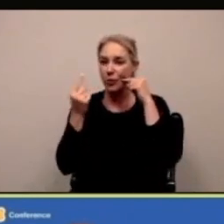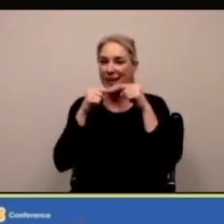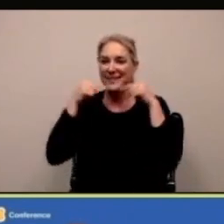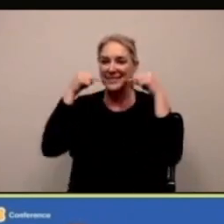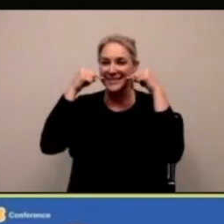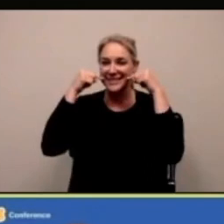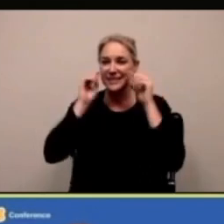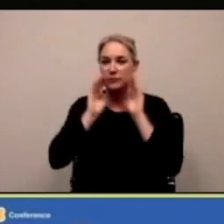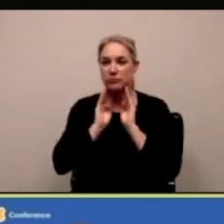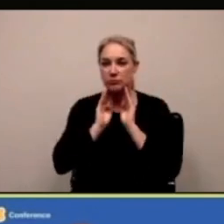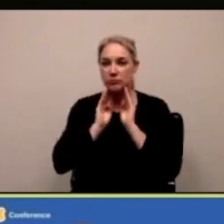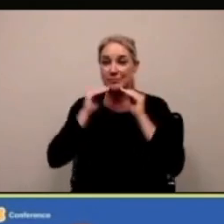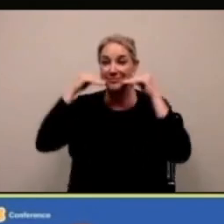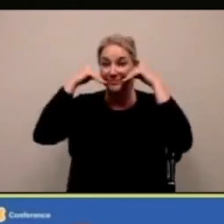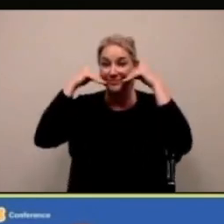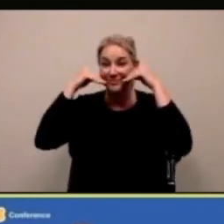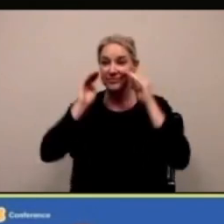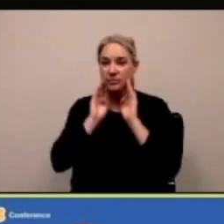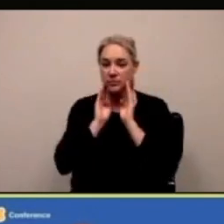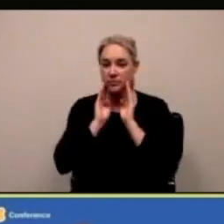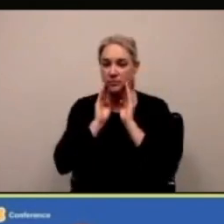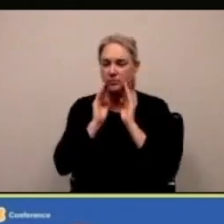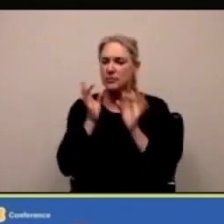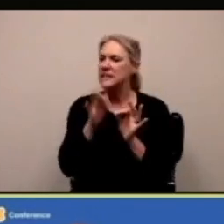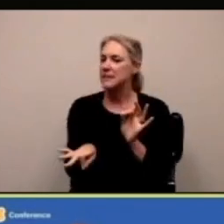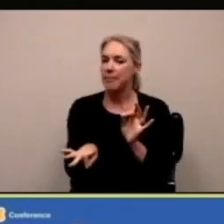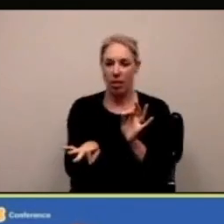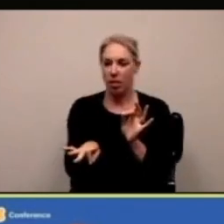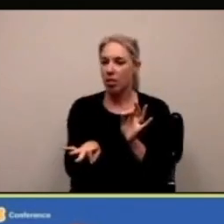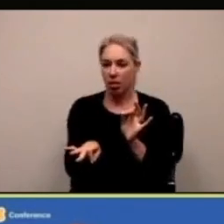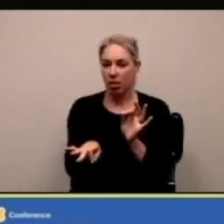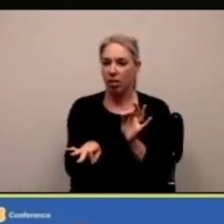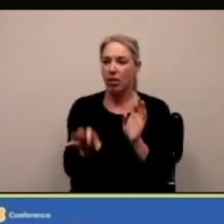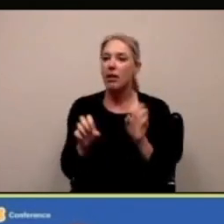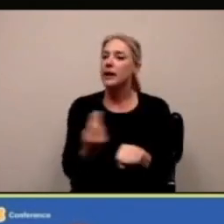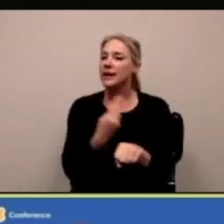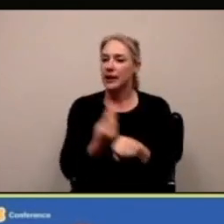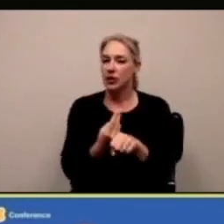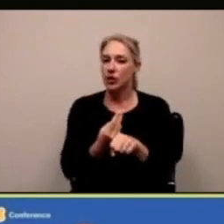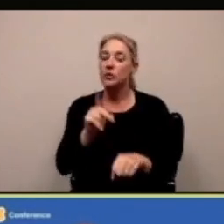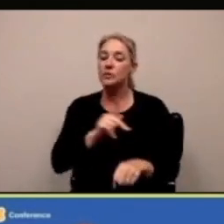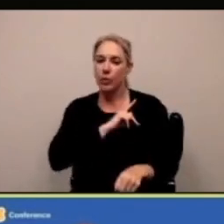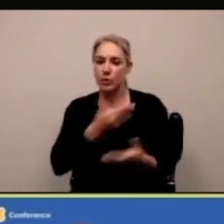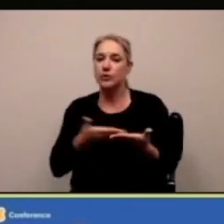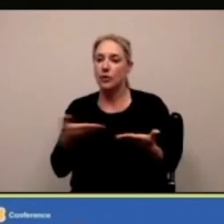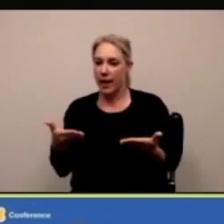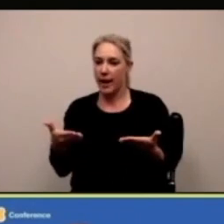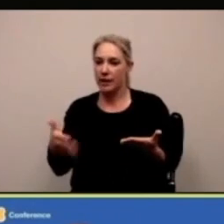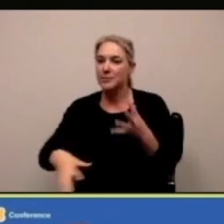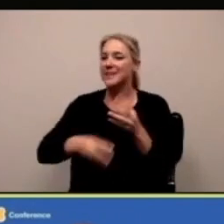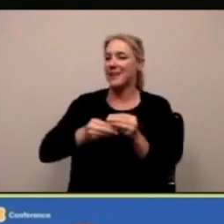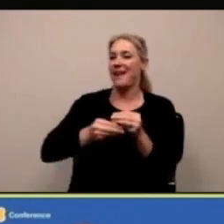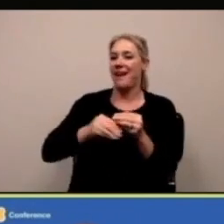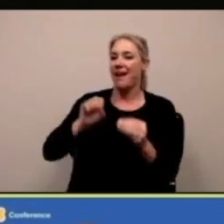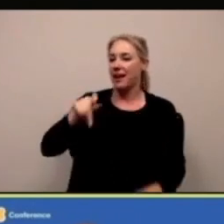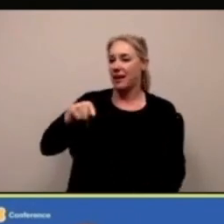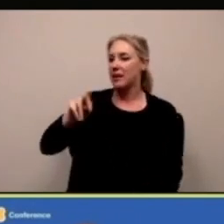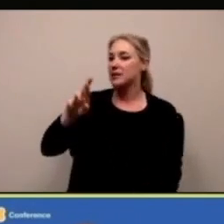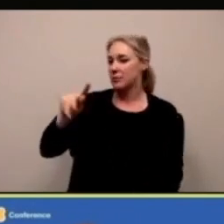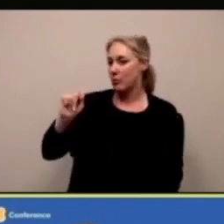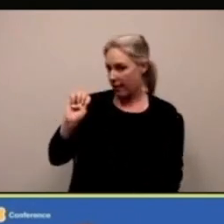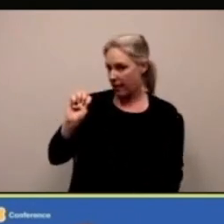the smiley face, right? So just something simple like that, where I can, using both personal items and then so a character that I created